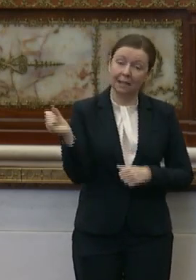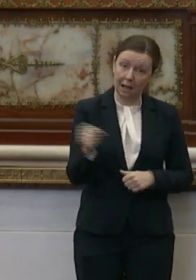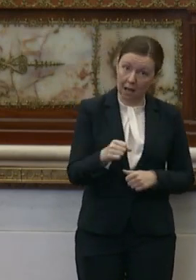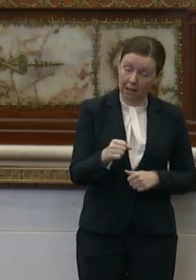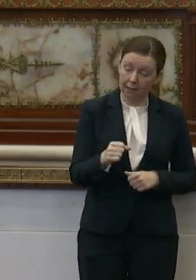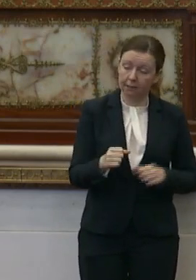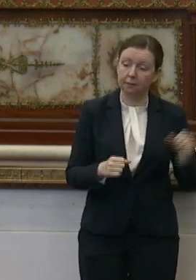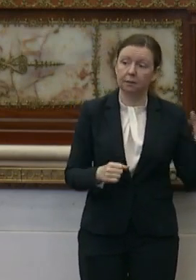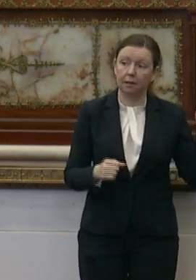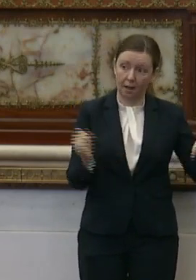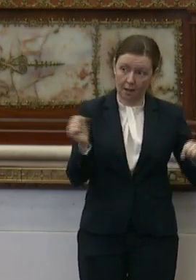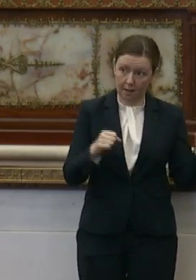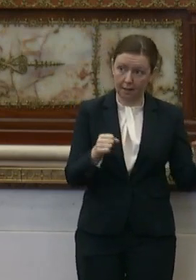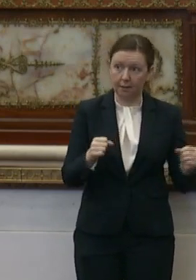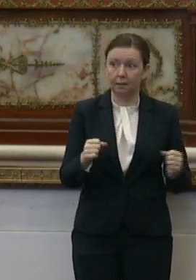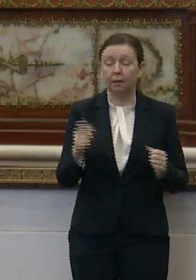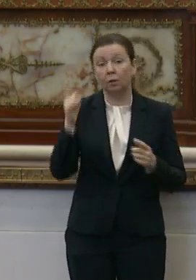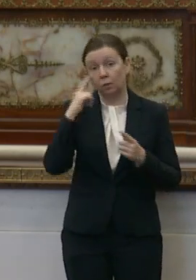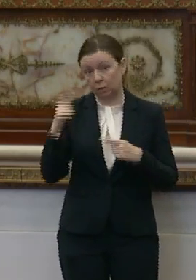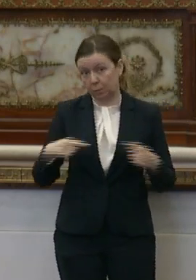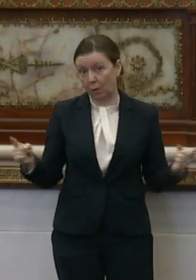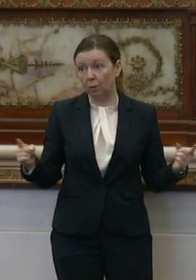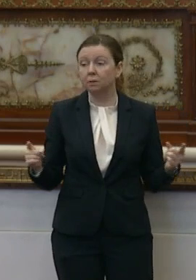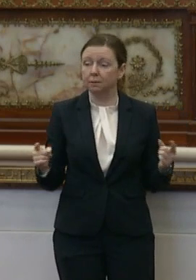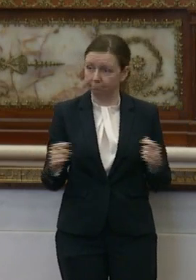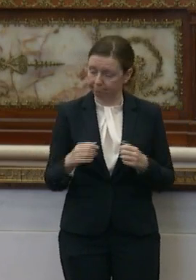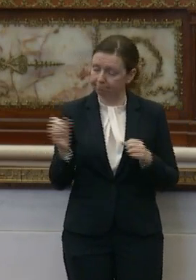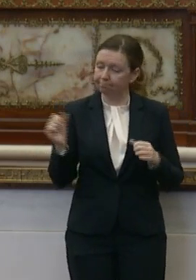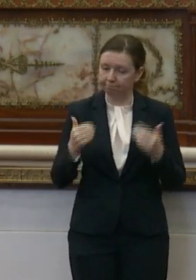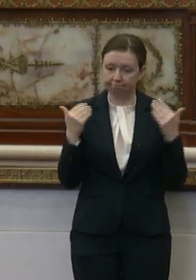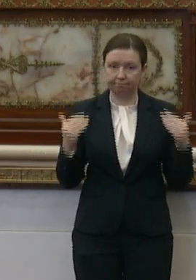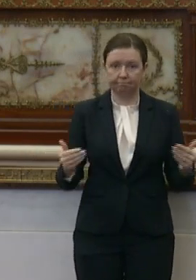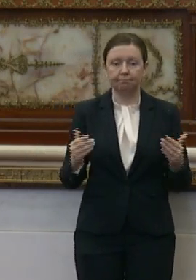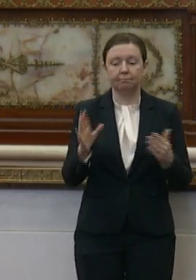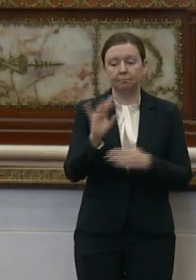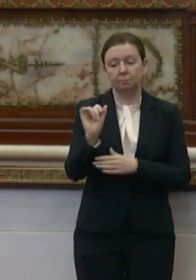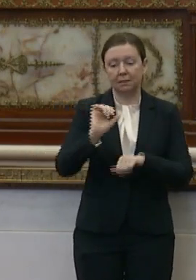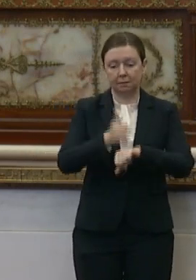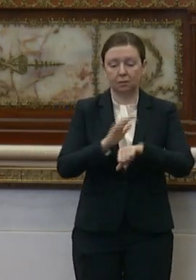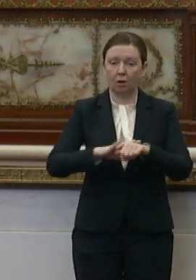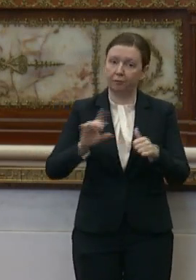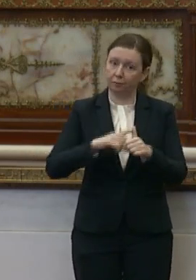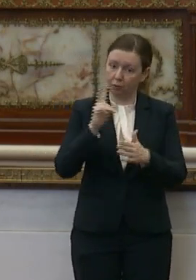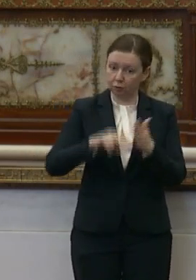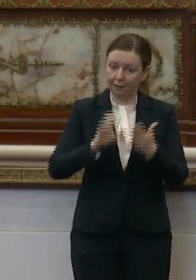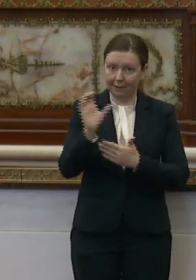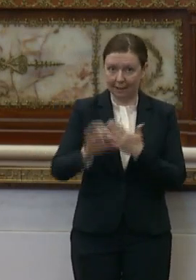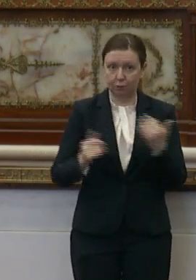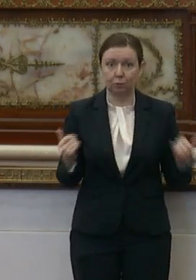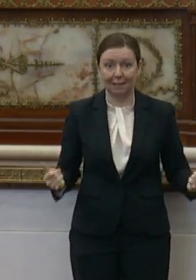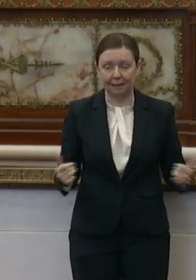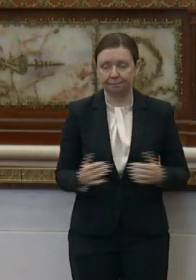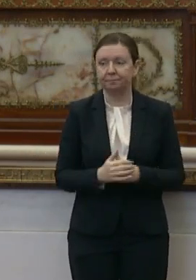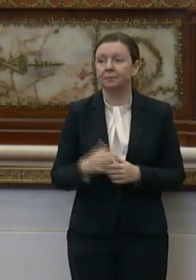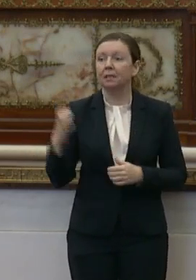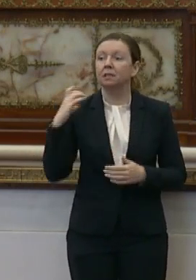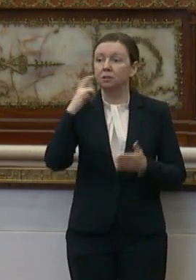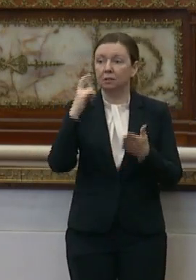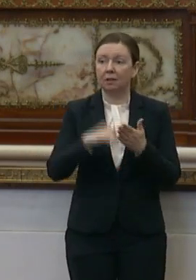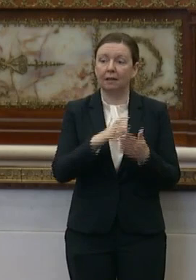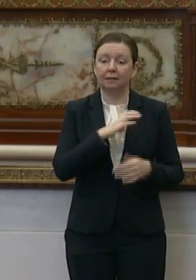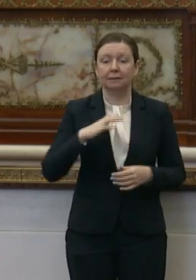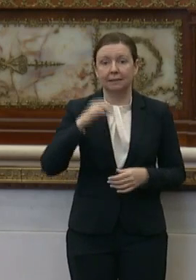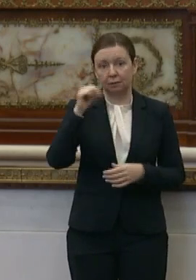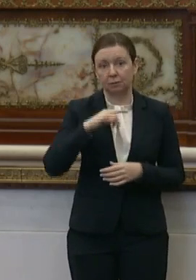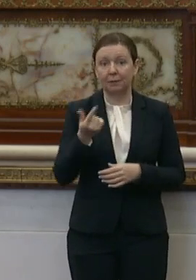saying aye. Aye. Those opposed, ayes have it. And these bills will be placed on our first reading calendar today. Chair now recognizes